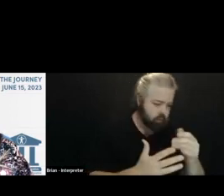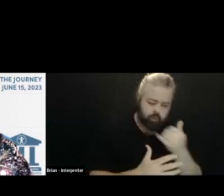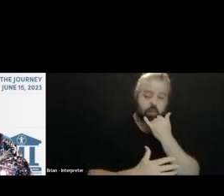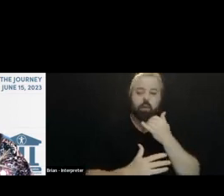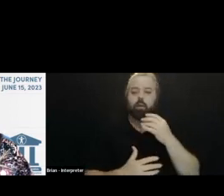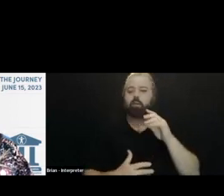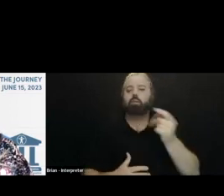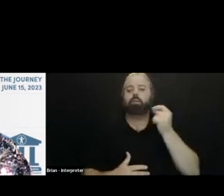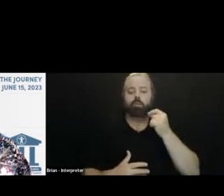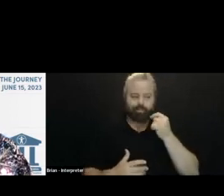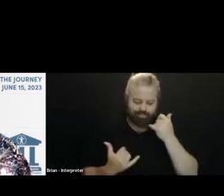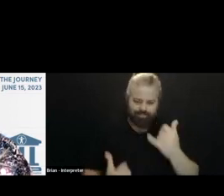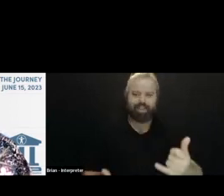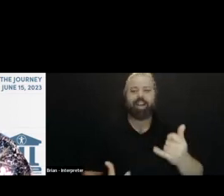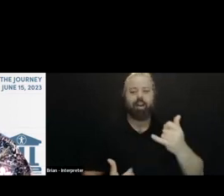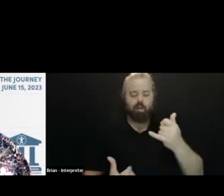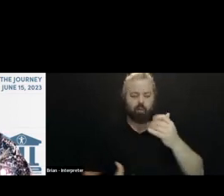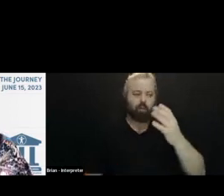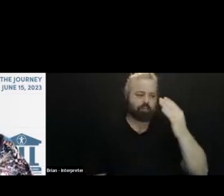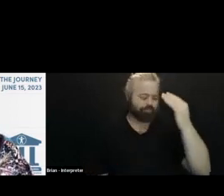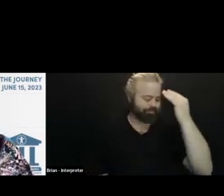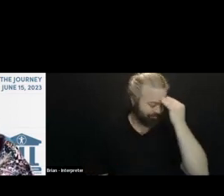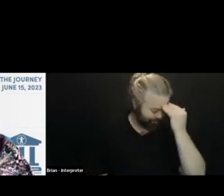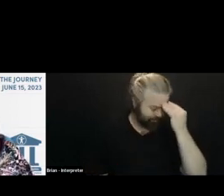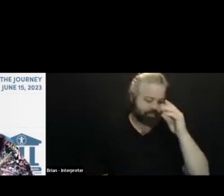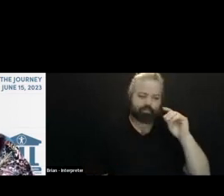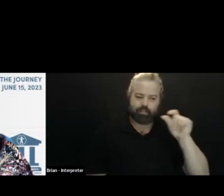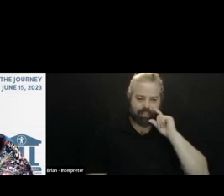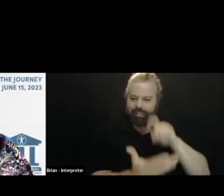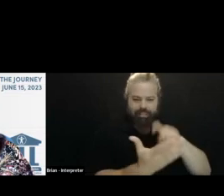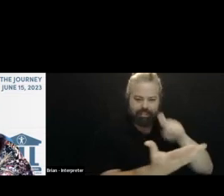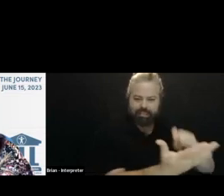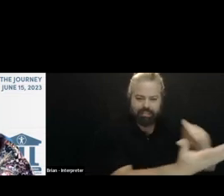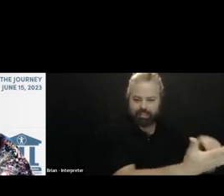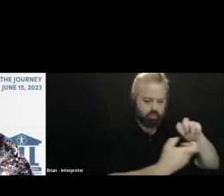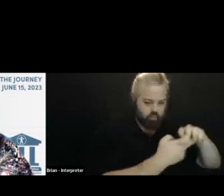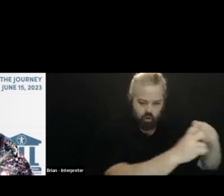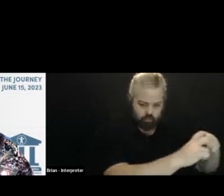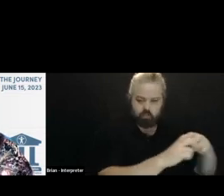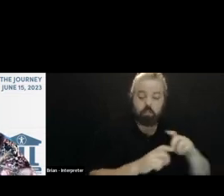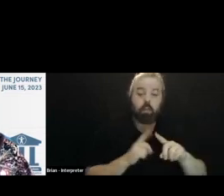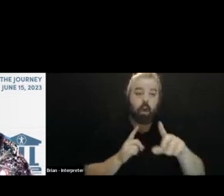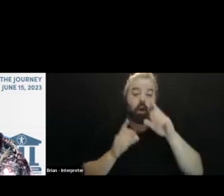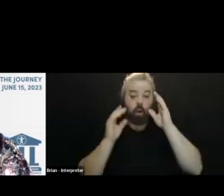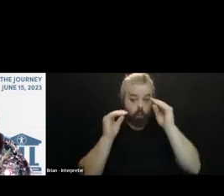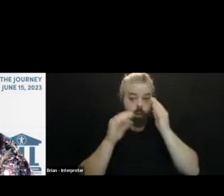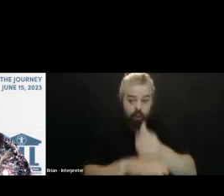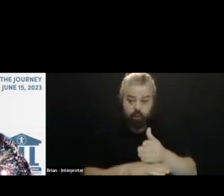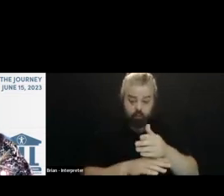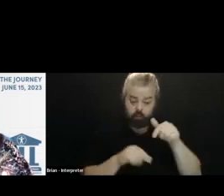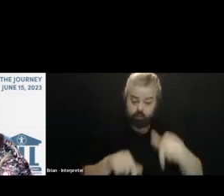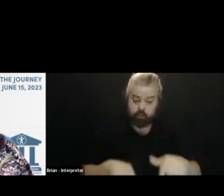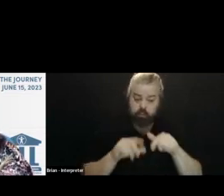are out there. But hopefully you're gonna be able to take away from today's training some tips to test your own